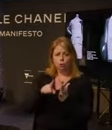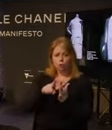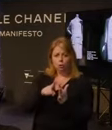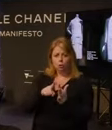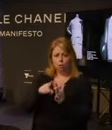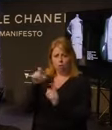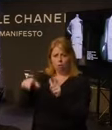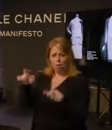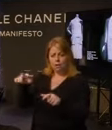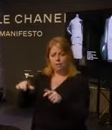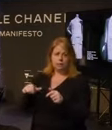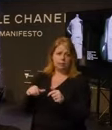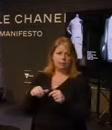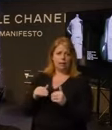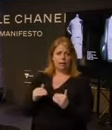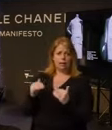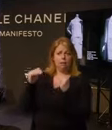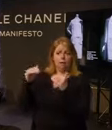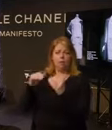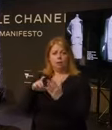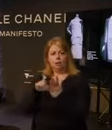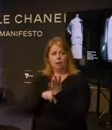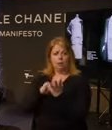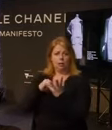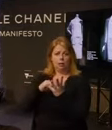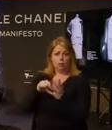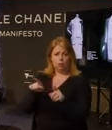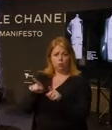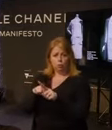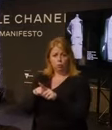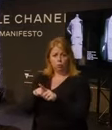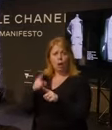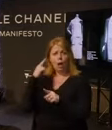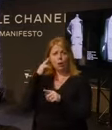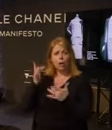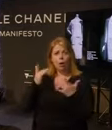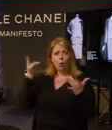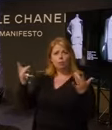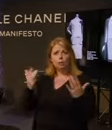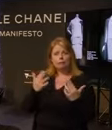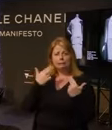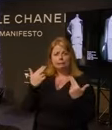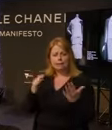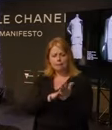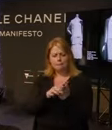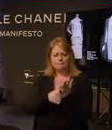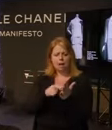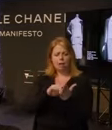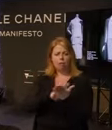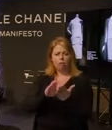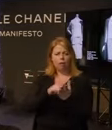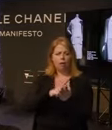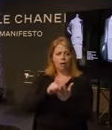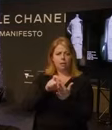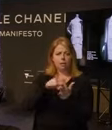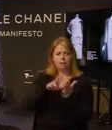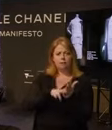too. But she would dress opera singer, I think, Martha Develli, or she would